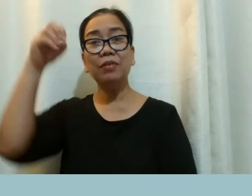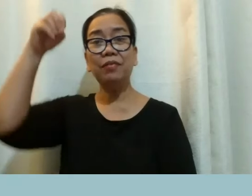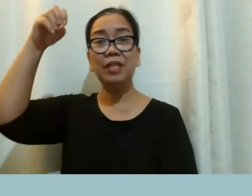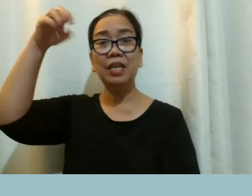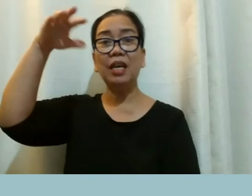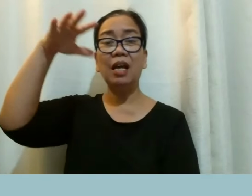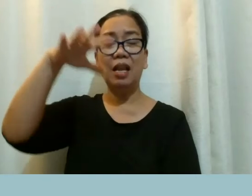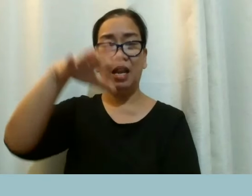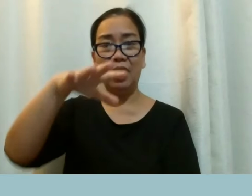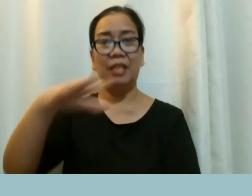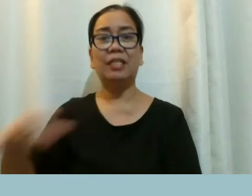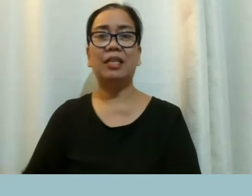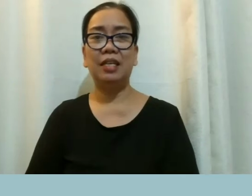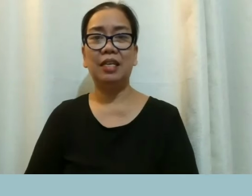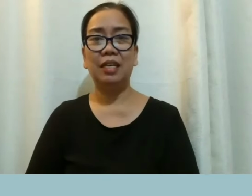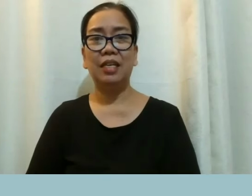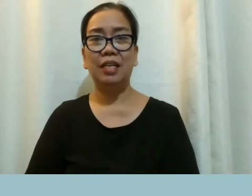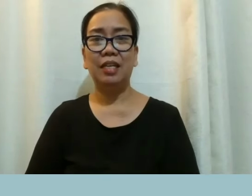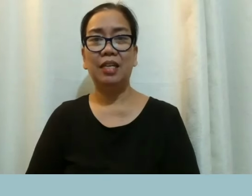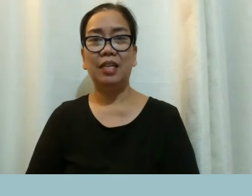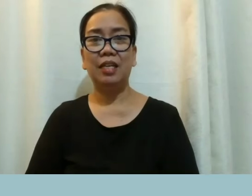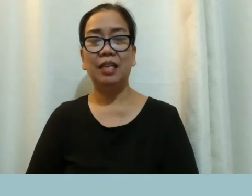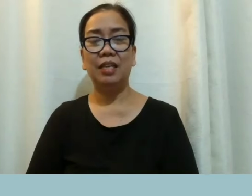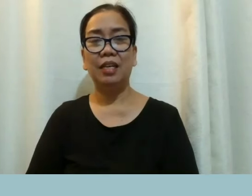Because of the light.